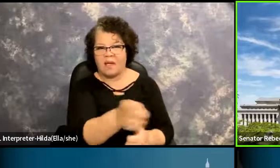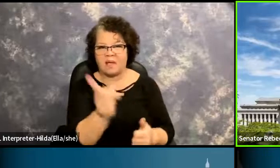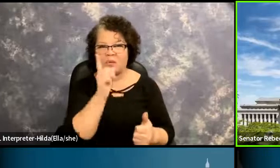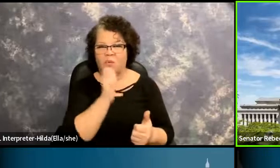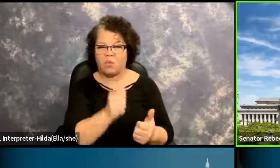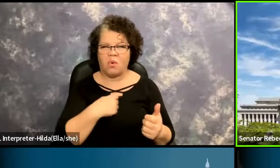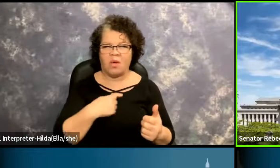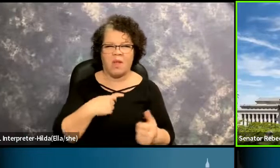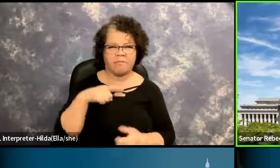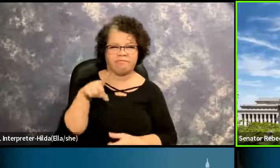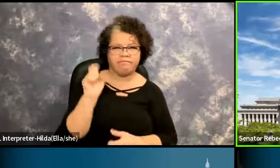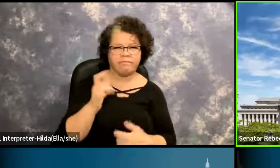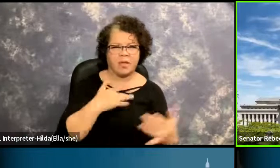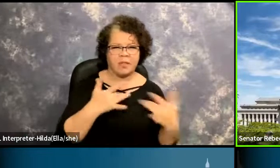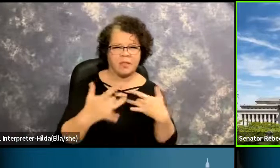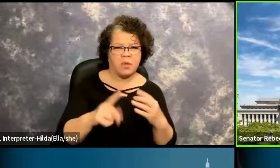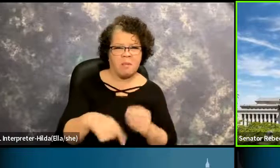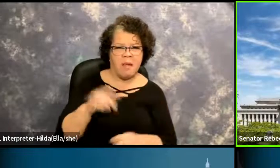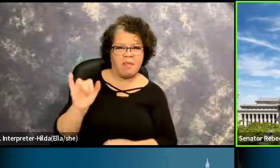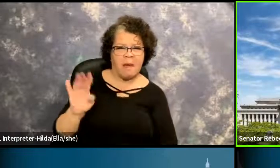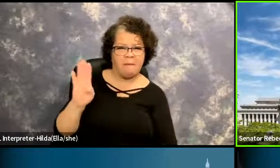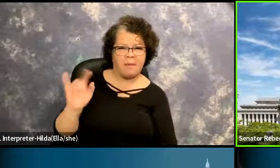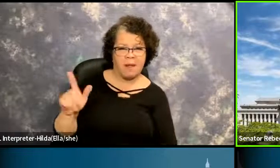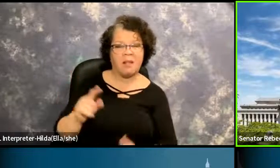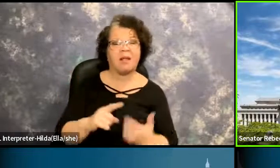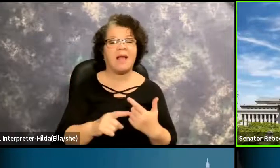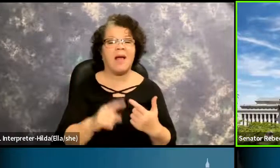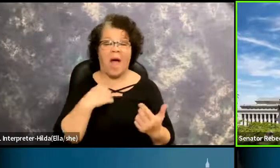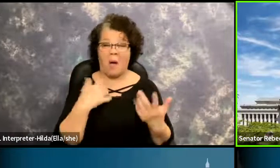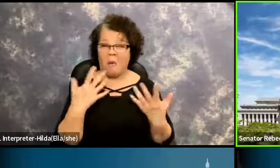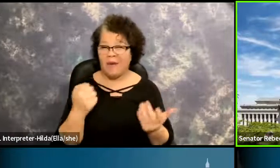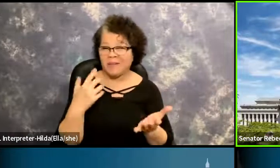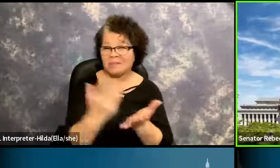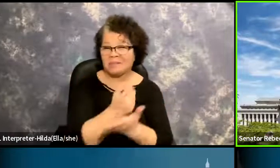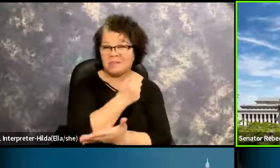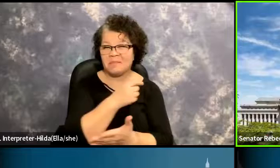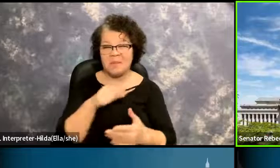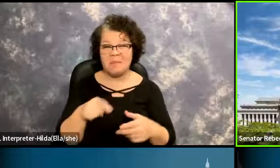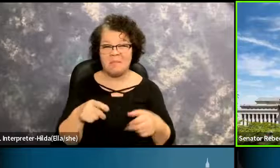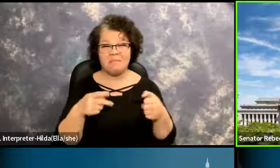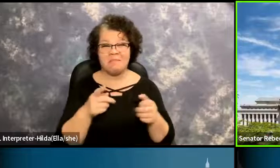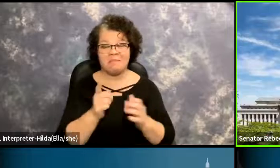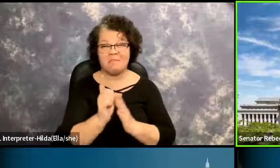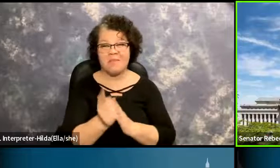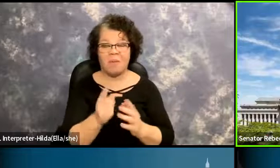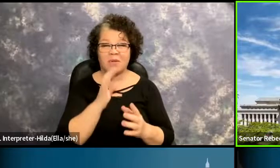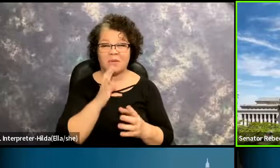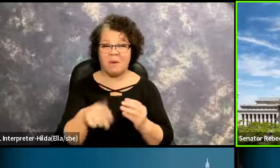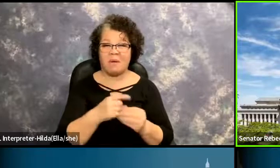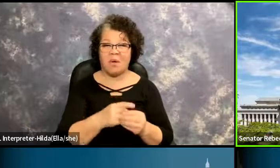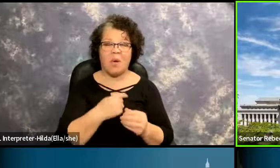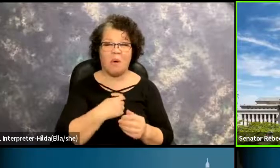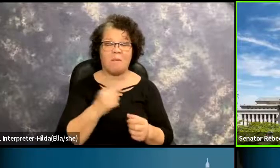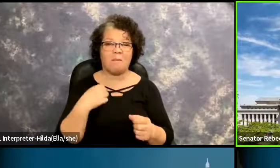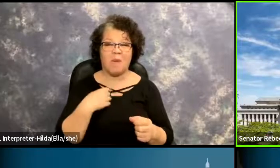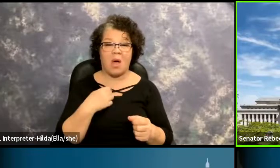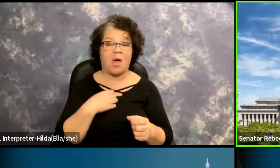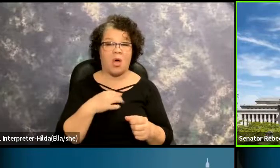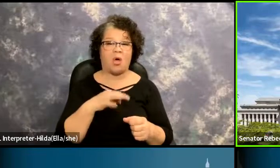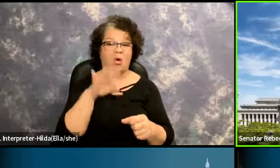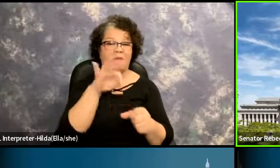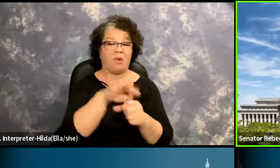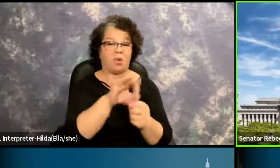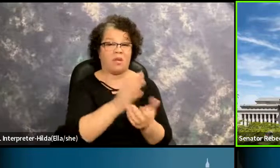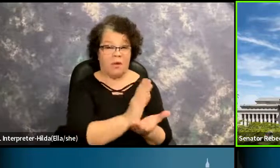have. And just want to take advantage of this moment of talking about Washington, about Voting Rights Act, voting rights